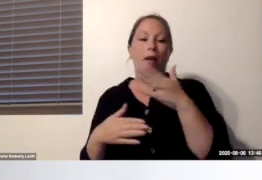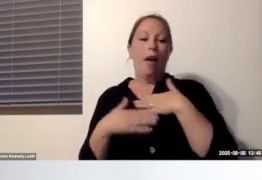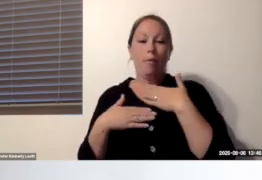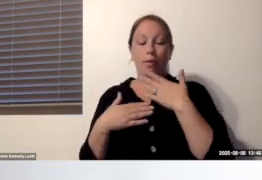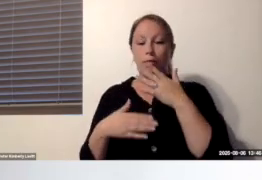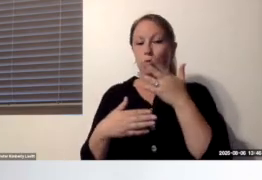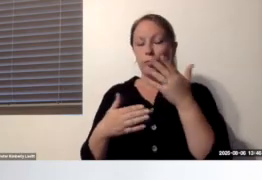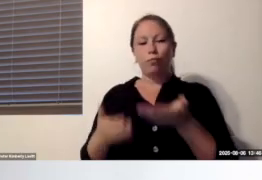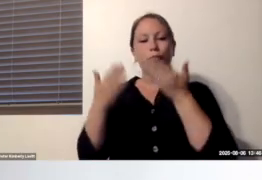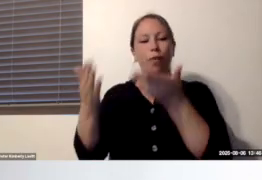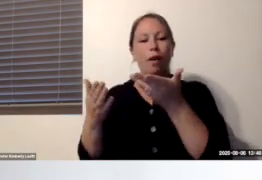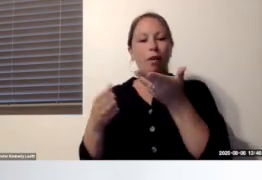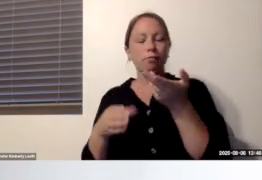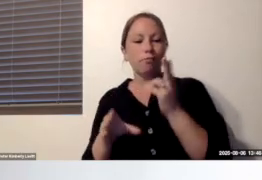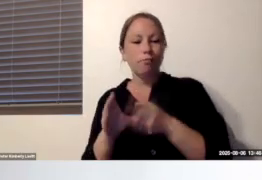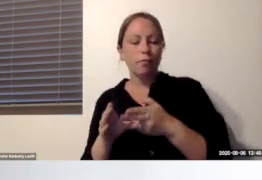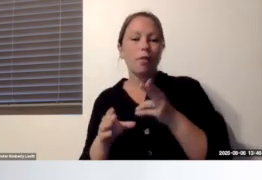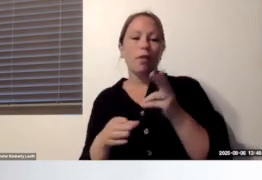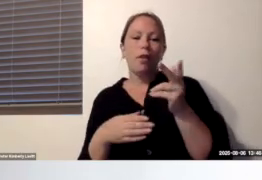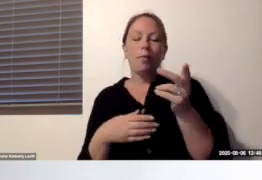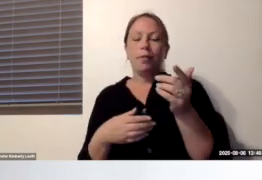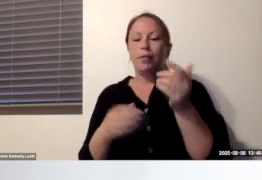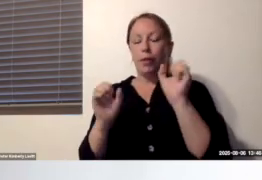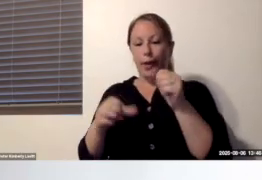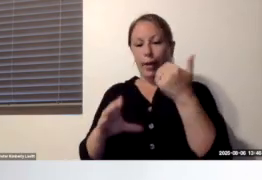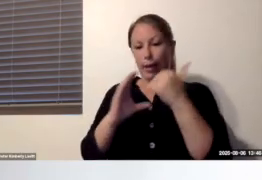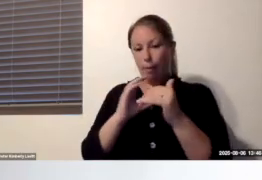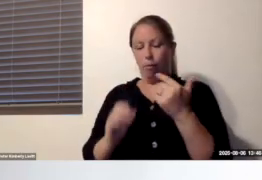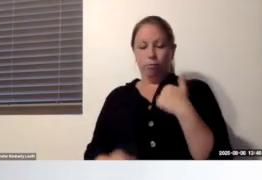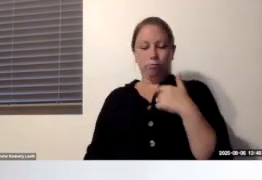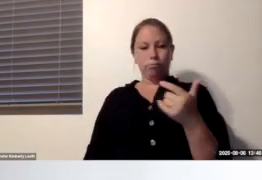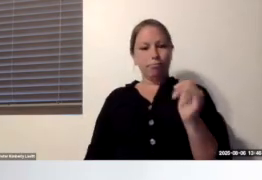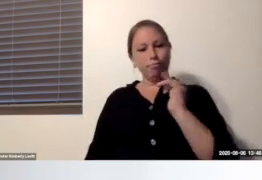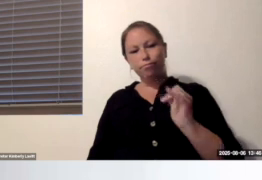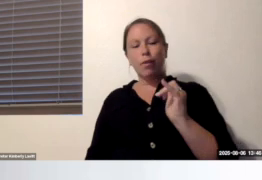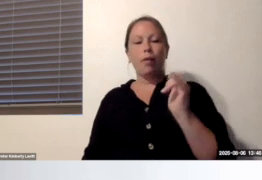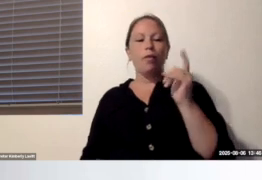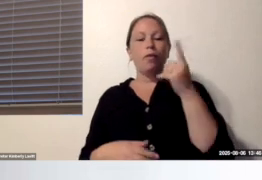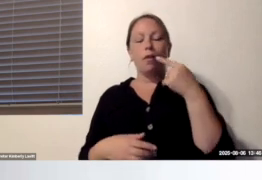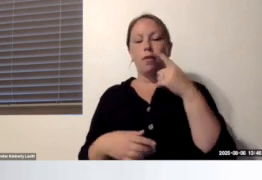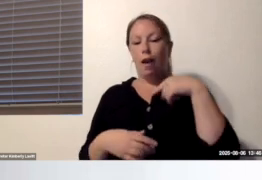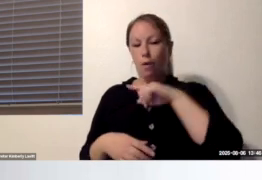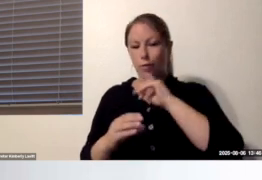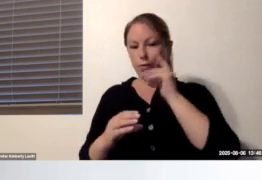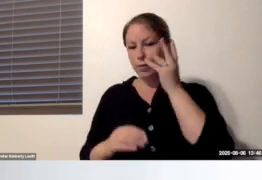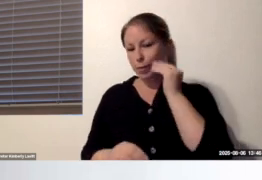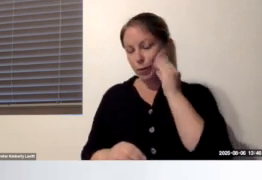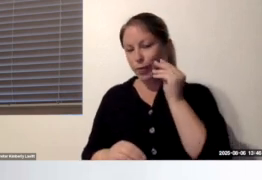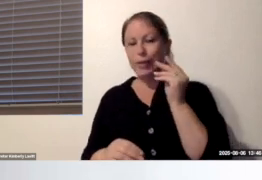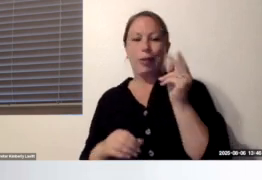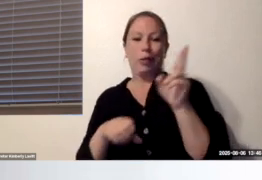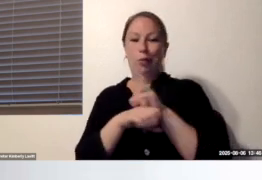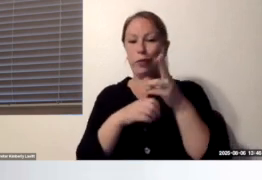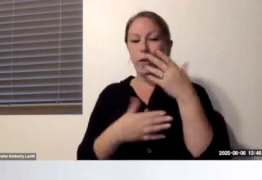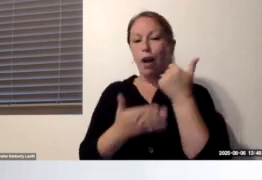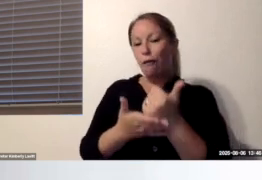in the process, but if you'd like to reach out to me or vice versa, happy to provide input based on our experience. That's useful and helpful, I hope.